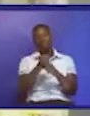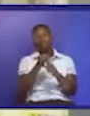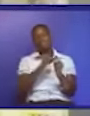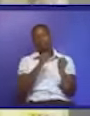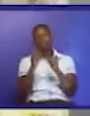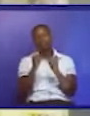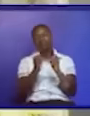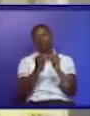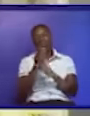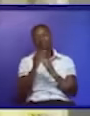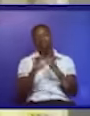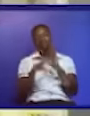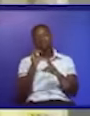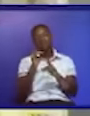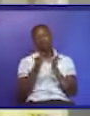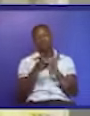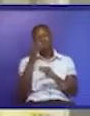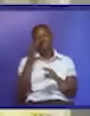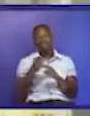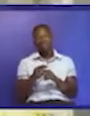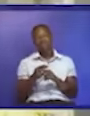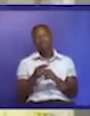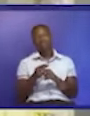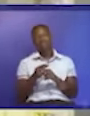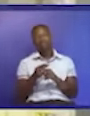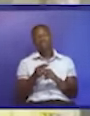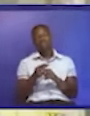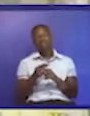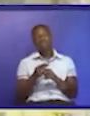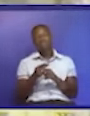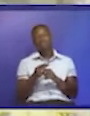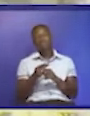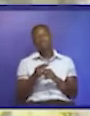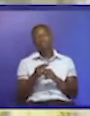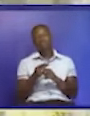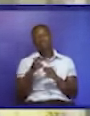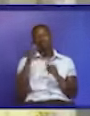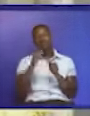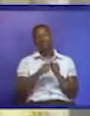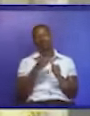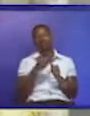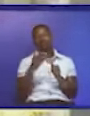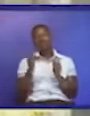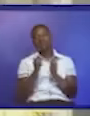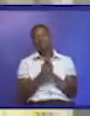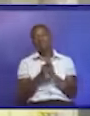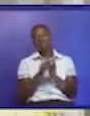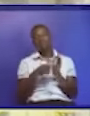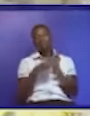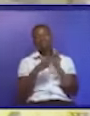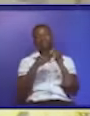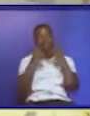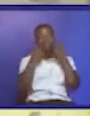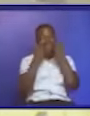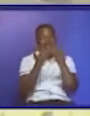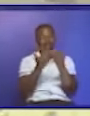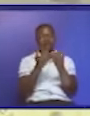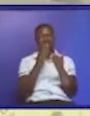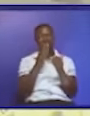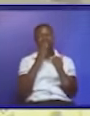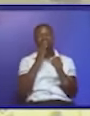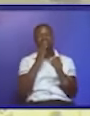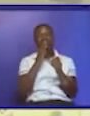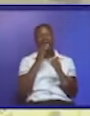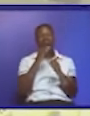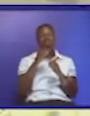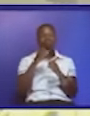with the Spirit in the name of Jesus Christ. Everything that represents shame and reproach in your life,